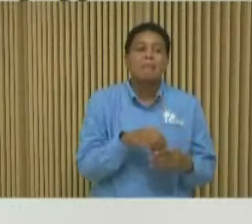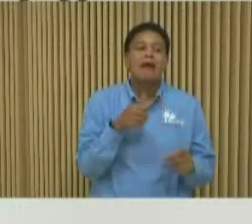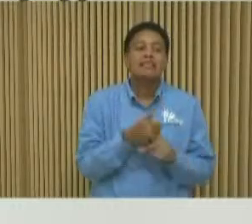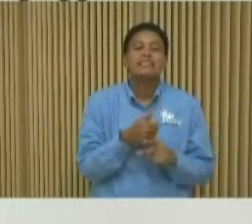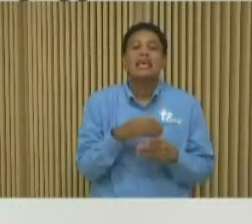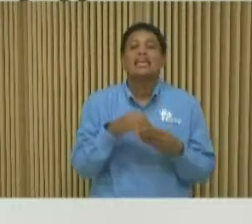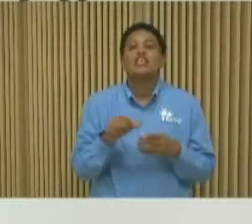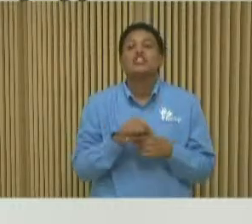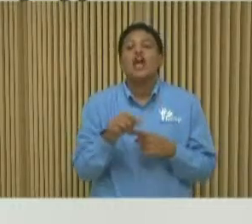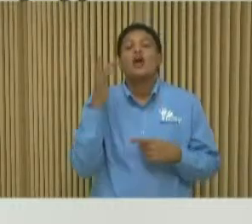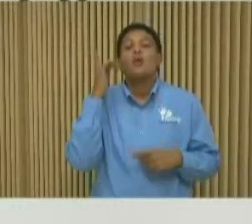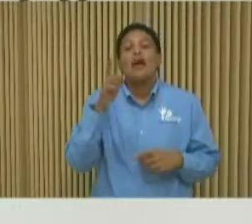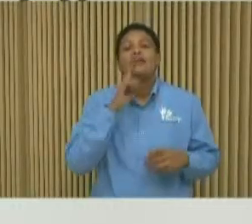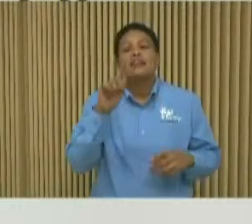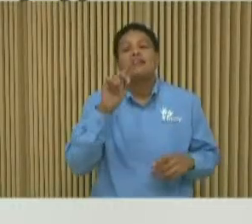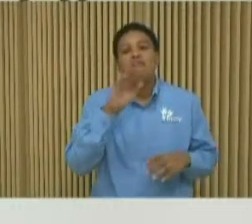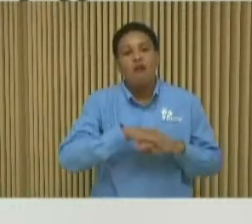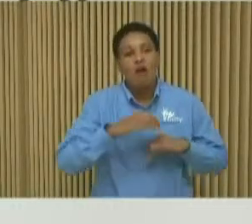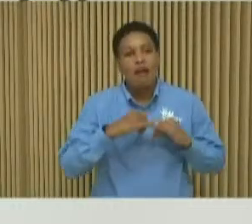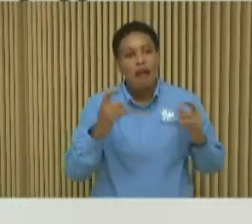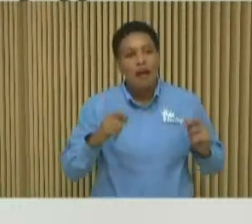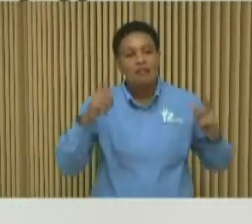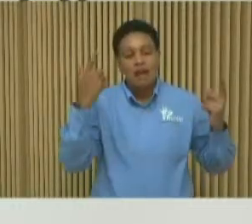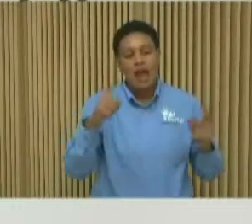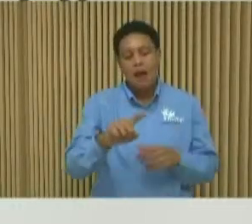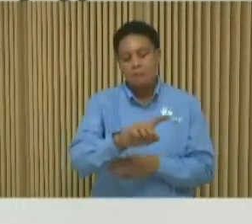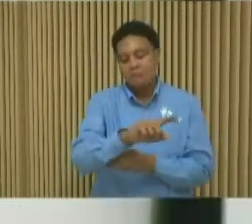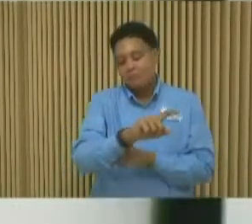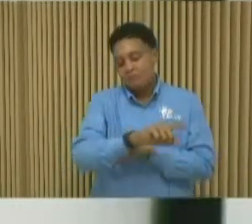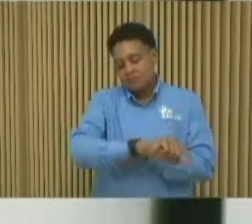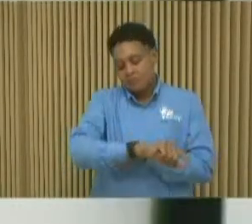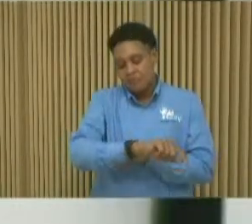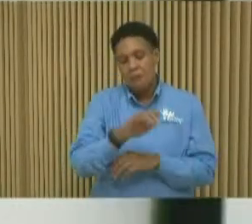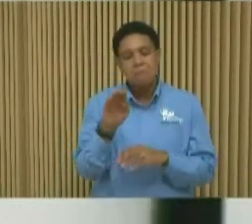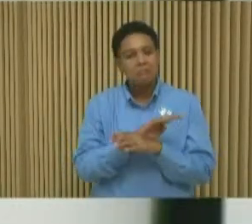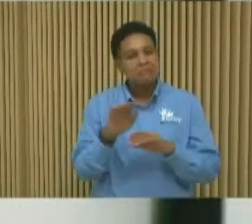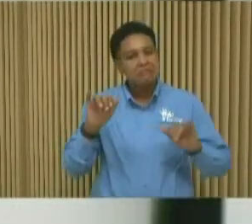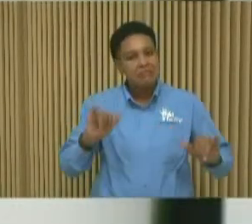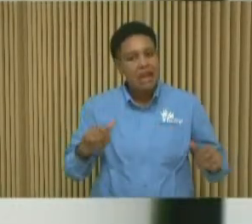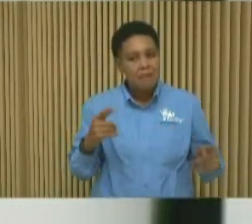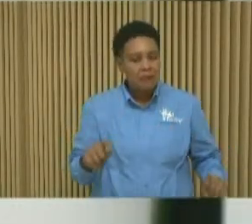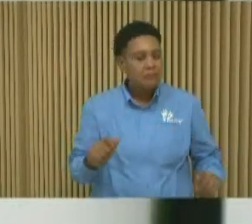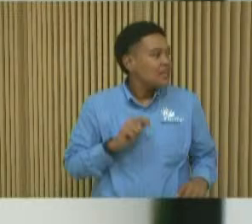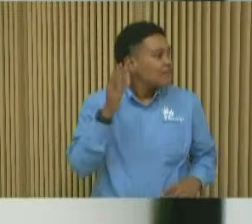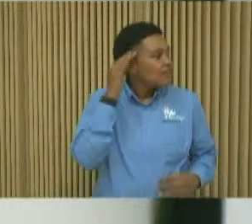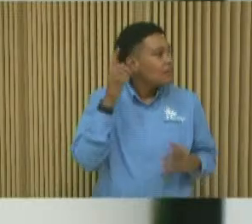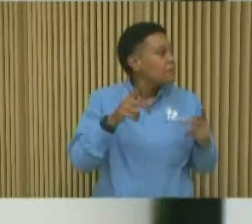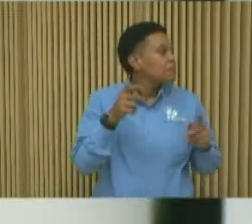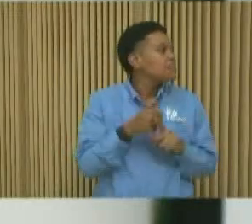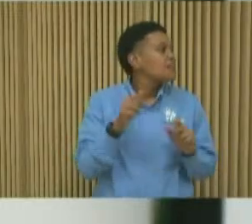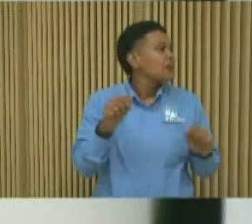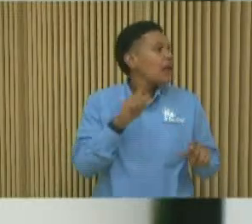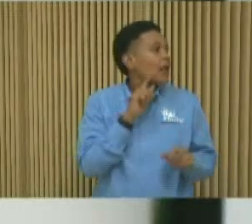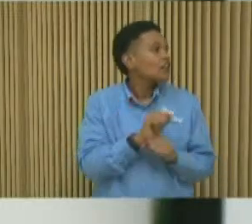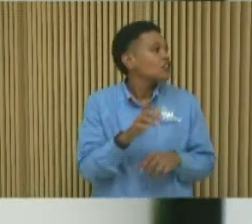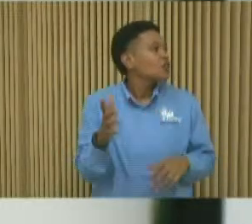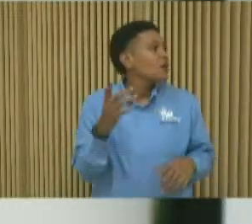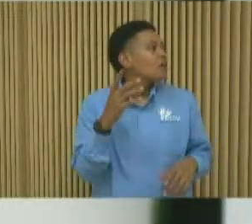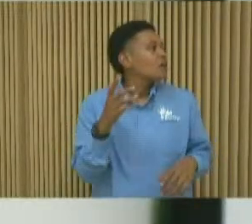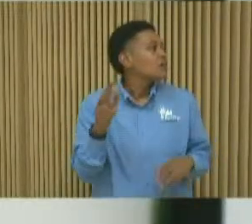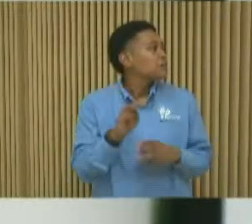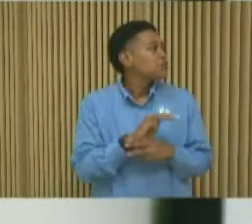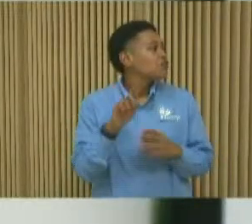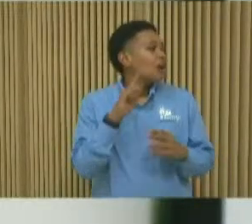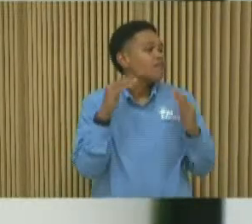in training because of the virtual space. Business as usual. Business as usual. I think that persons can also call the Ministry of